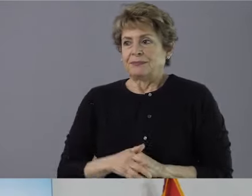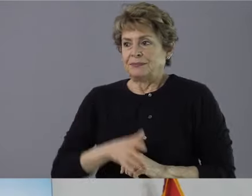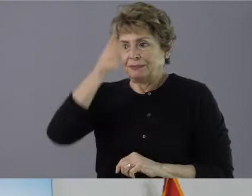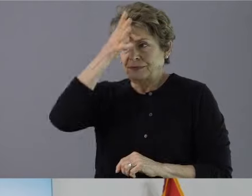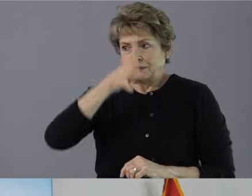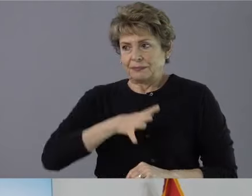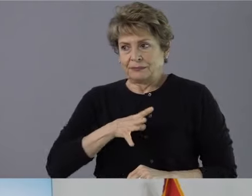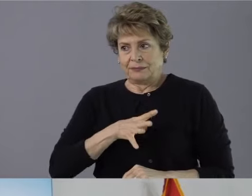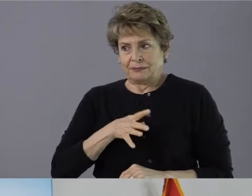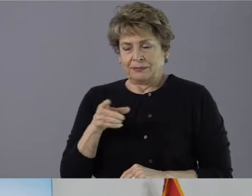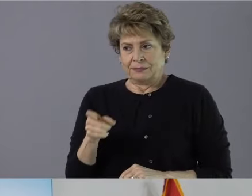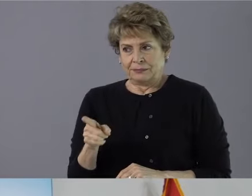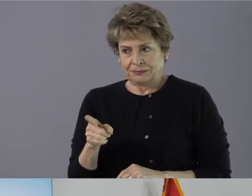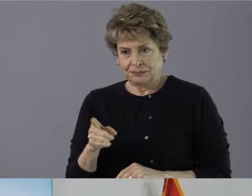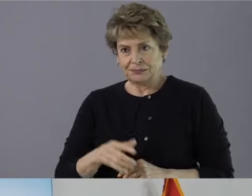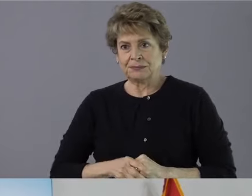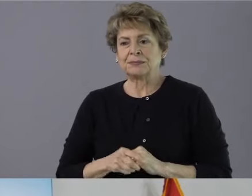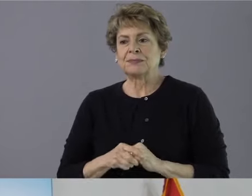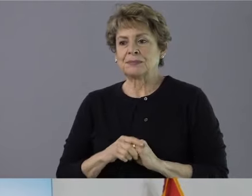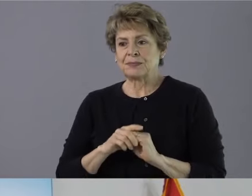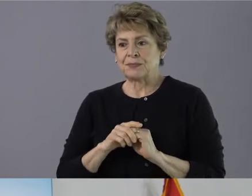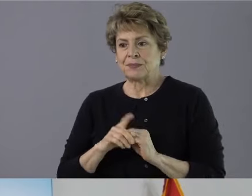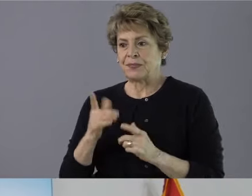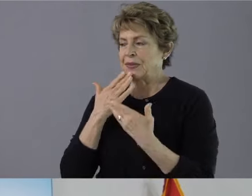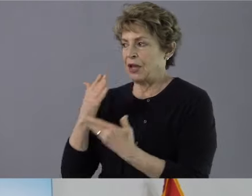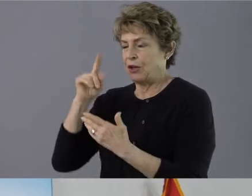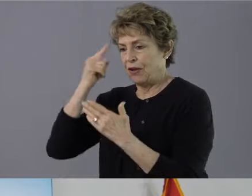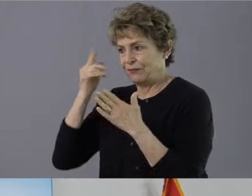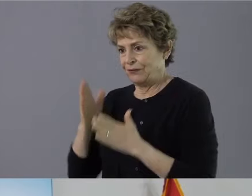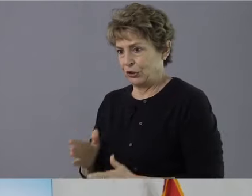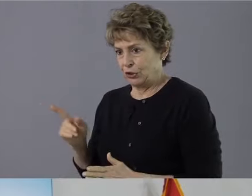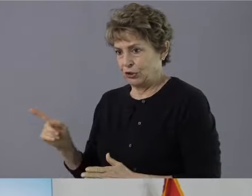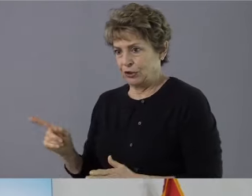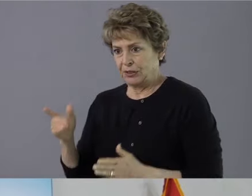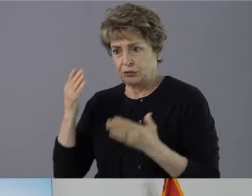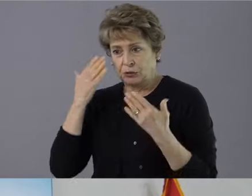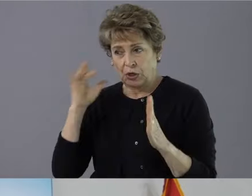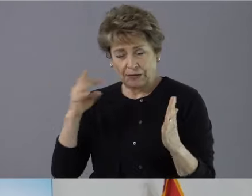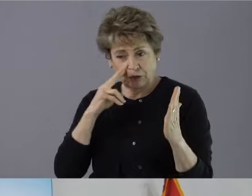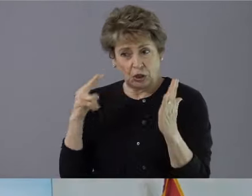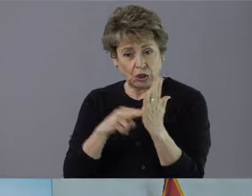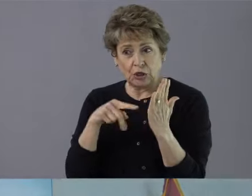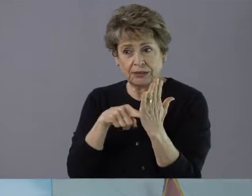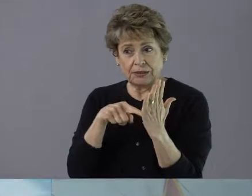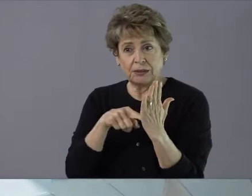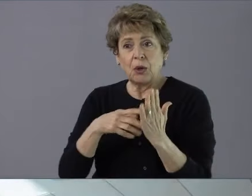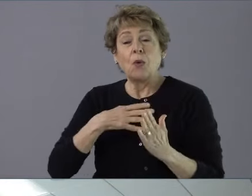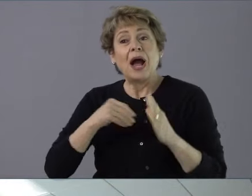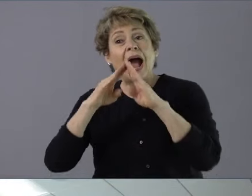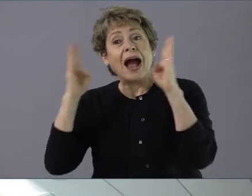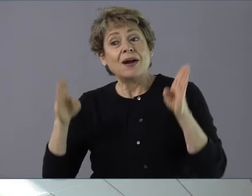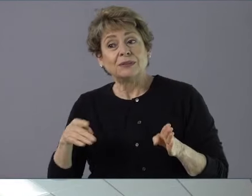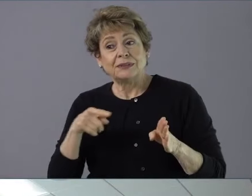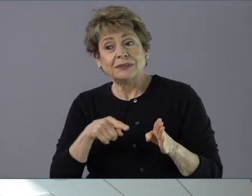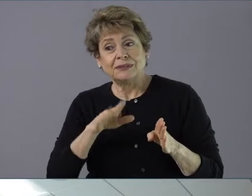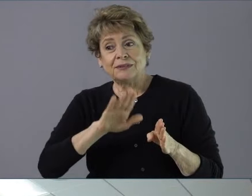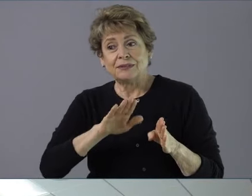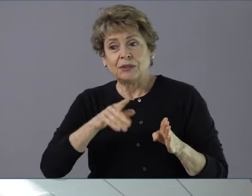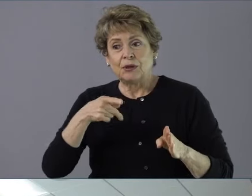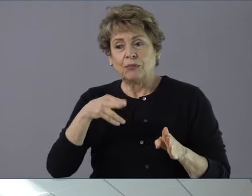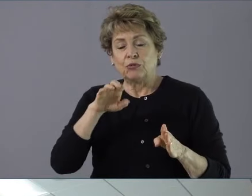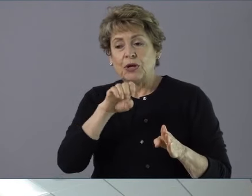with Billy. Billy Harfosh, iHeartRadio. Thank you, Governor. I don't know if you've seen this yet today, but White House Press Secretary Kayleigh McEnany, she said,